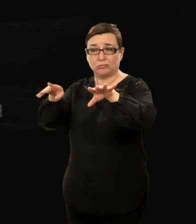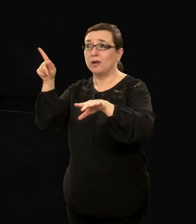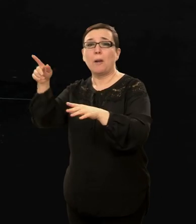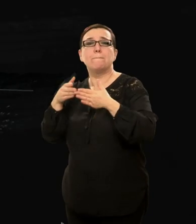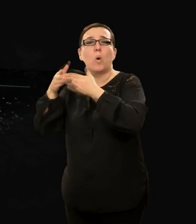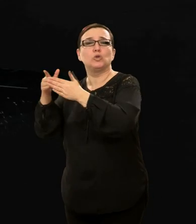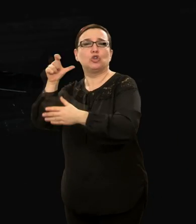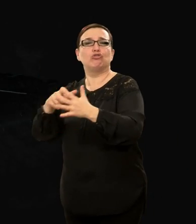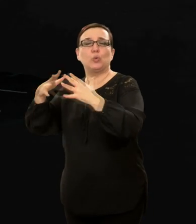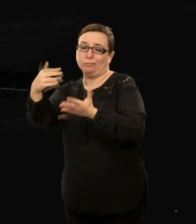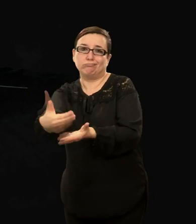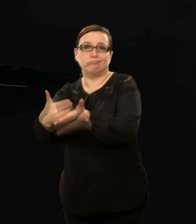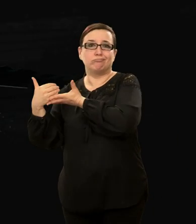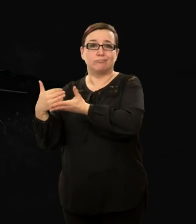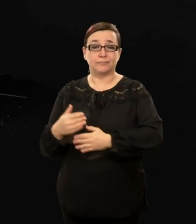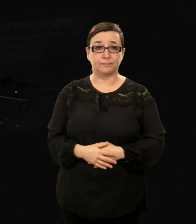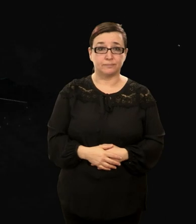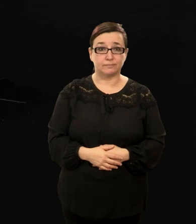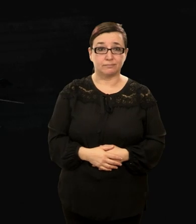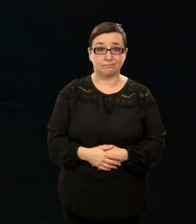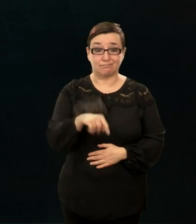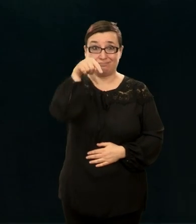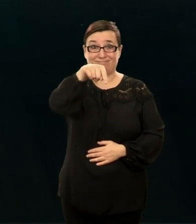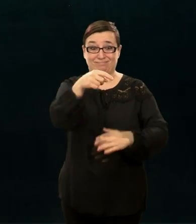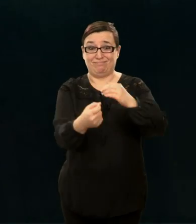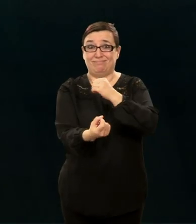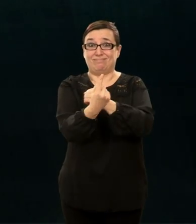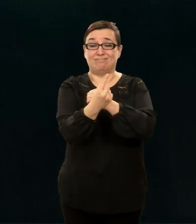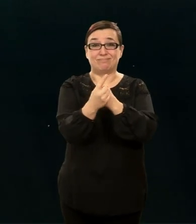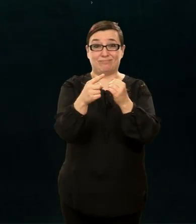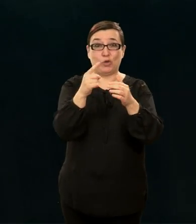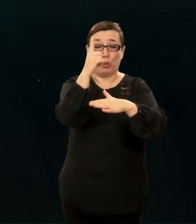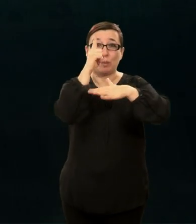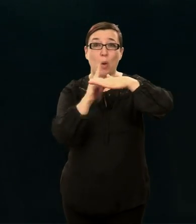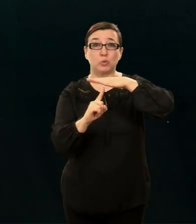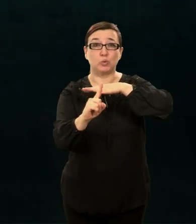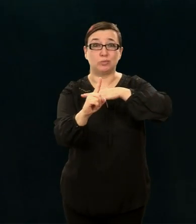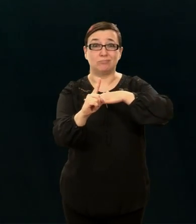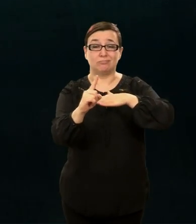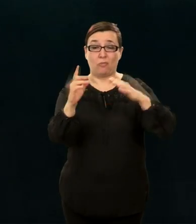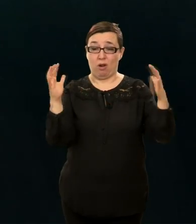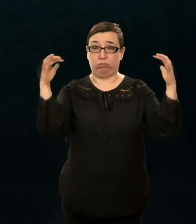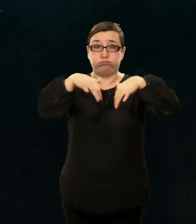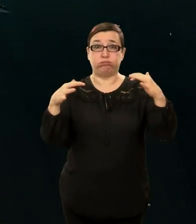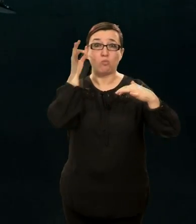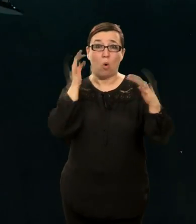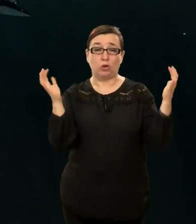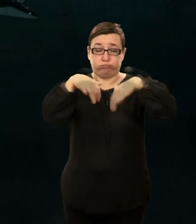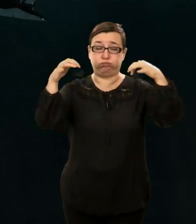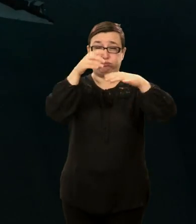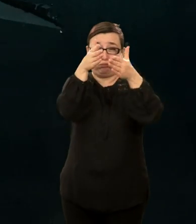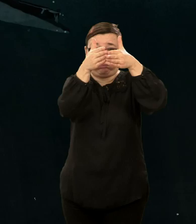crew. At that moment, the ill-fated U-boat suddenly takes in an enormous amount of water and rapidly